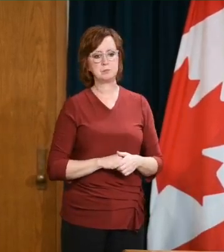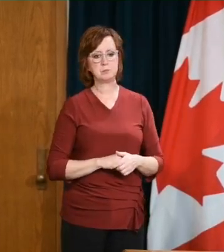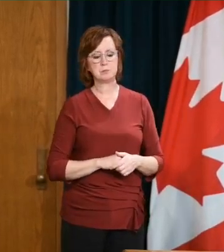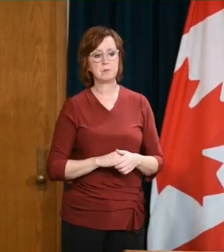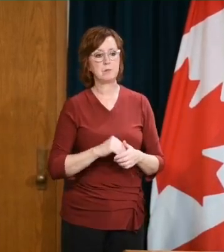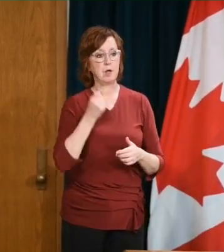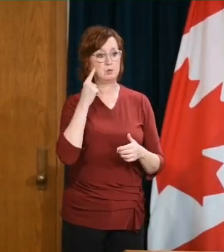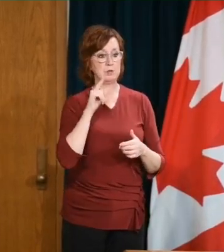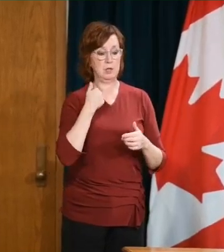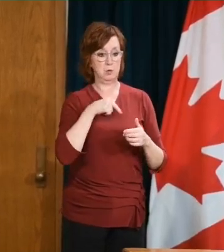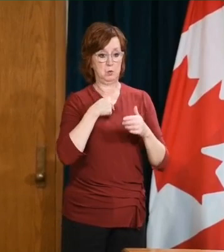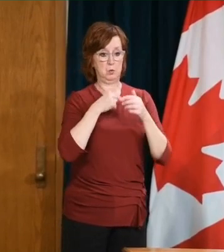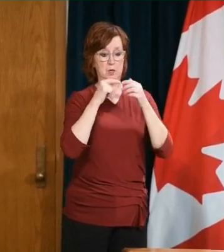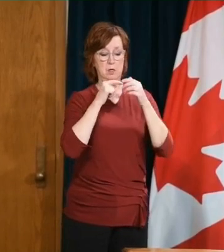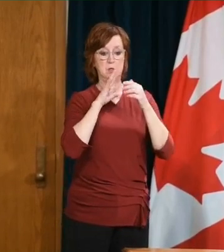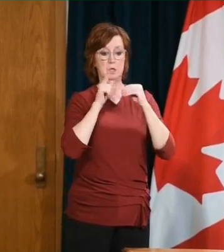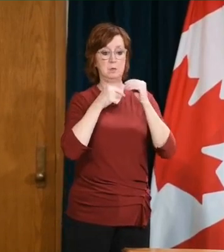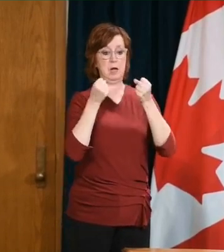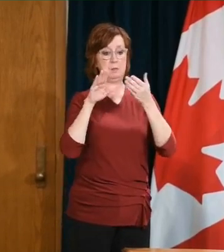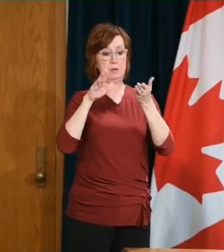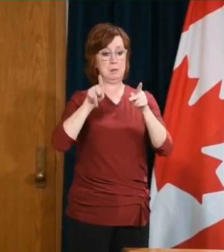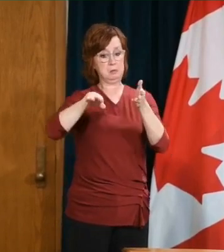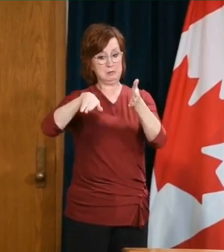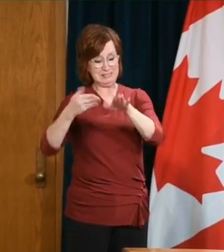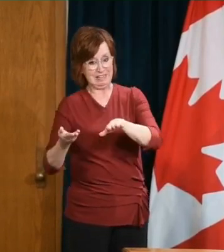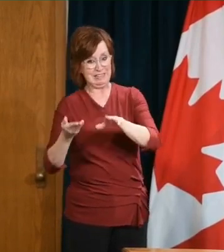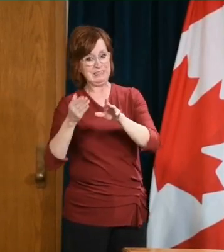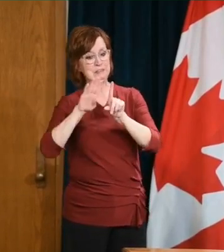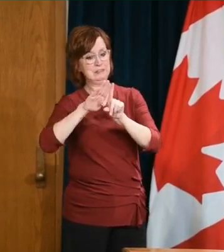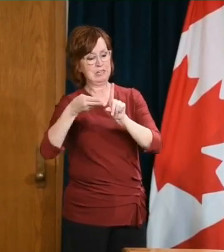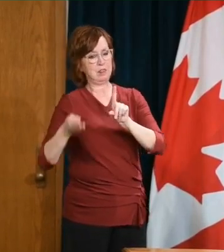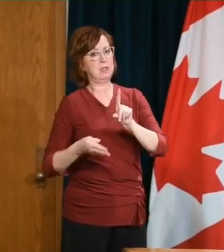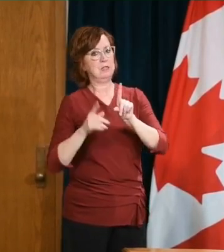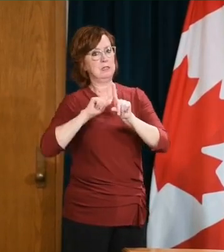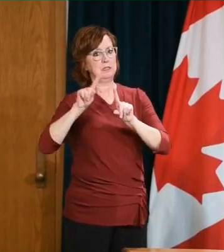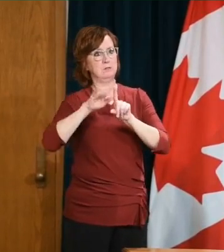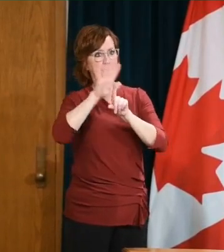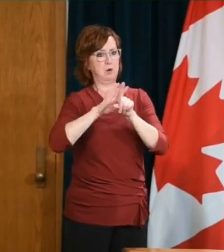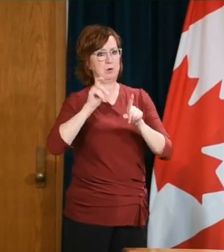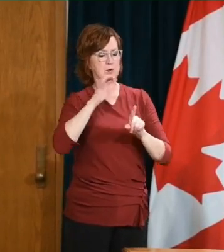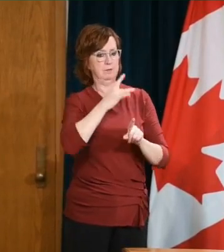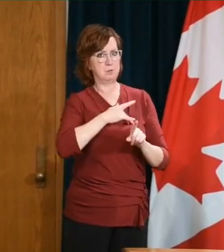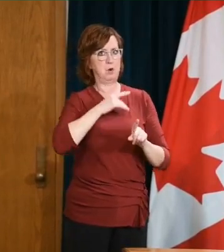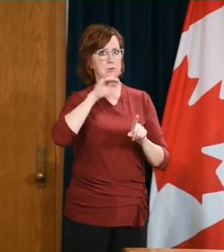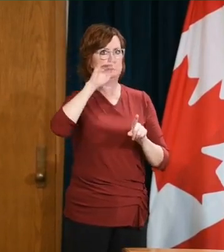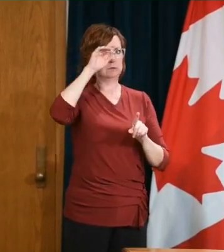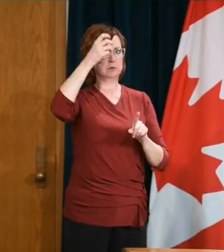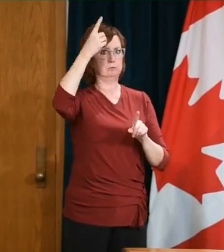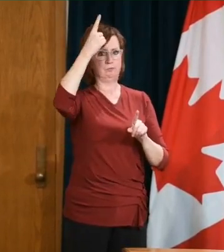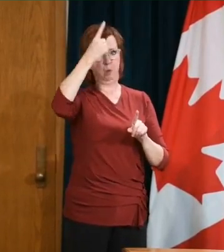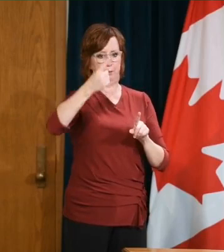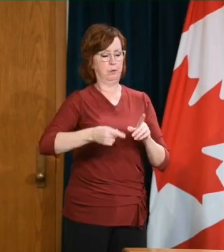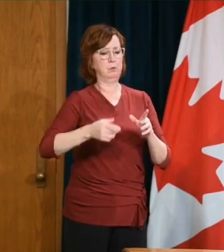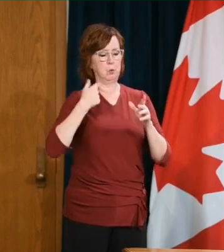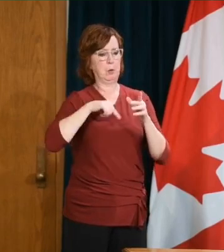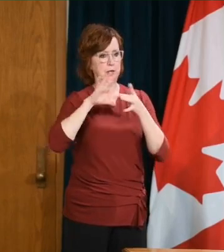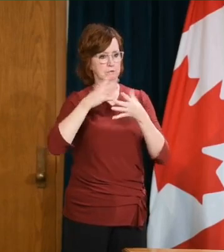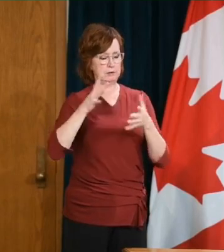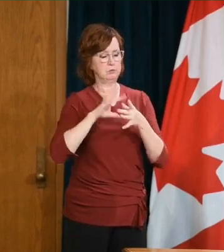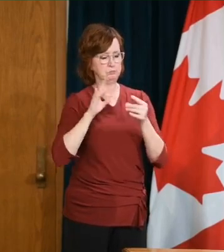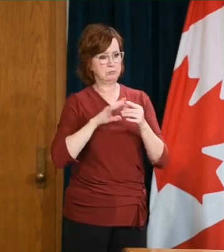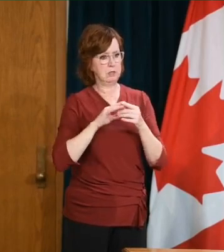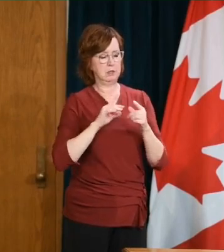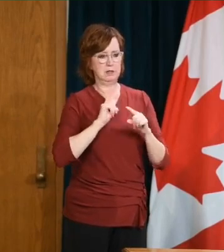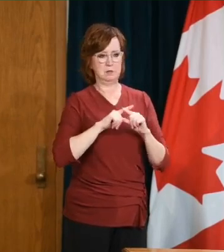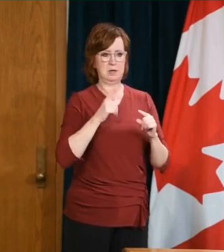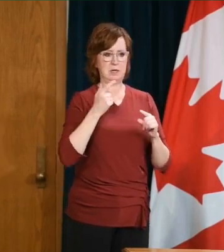increase, that does become easier to do. But I have to reinforce that actually, unfortunately, if a death happens,